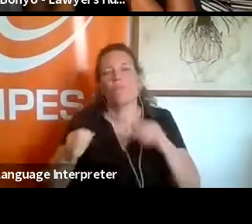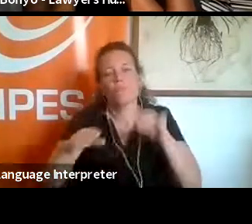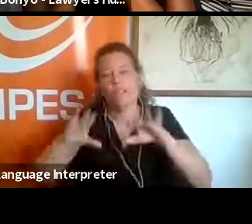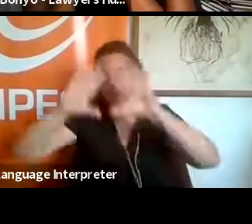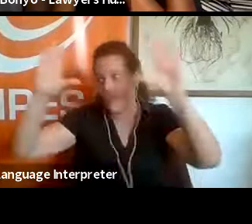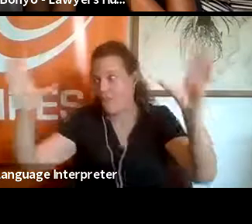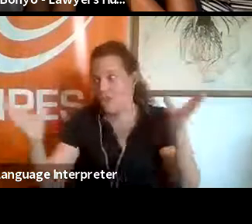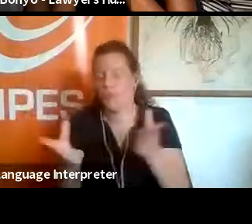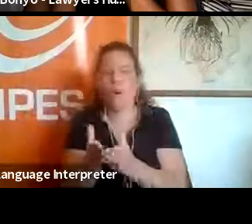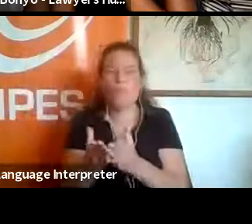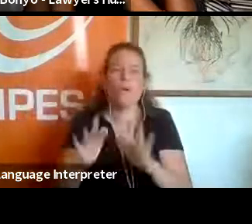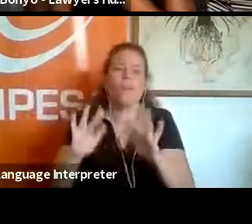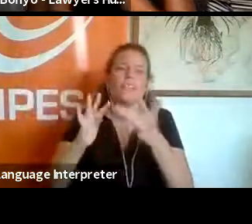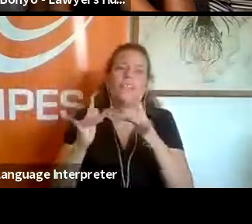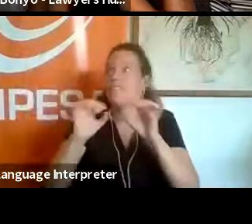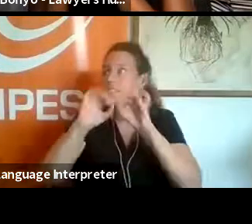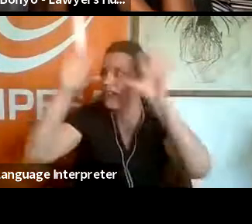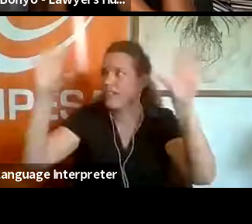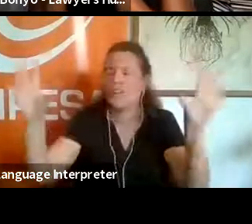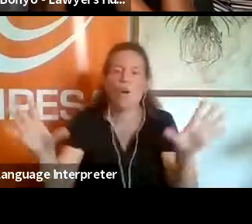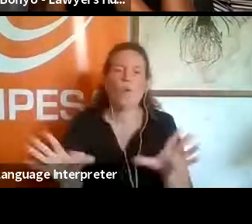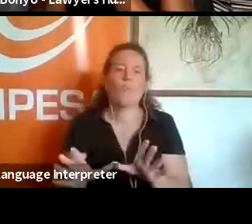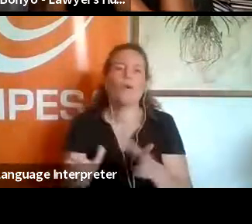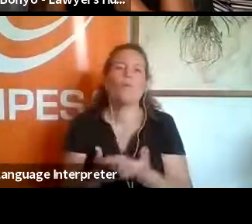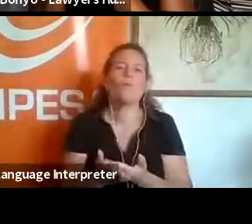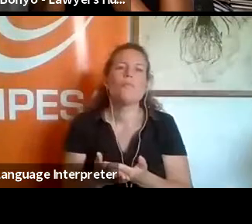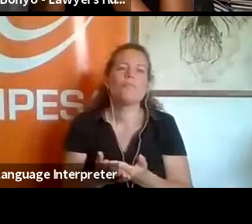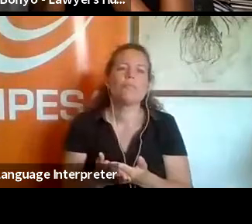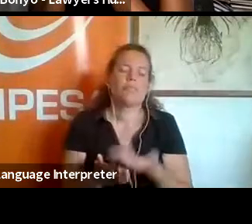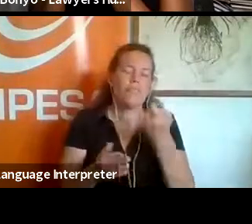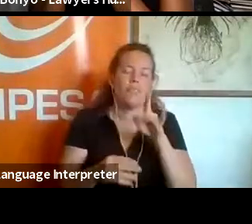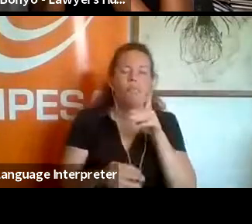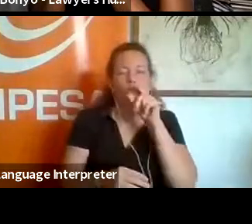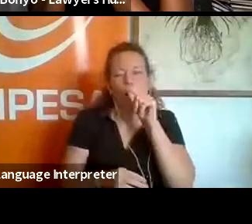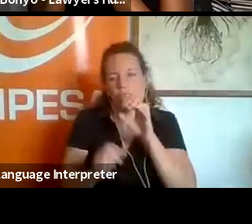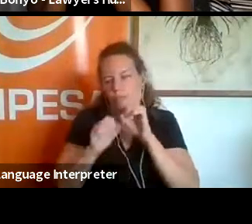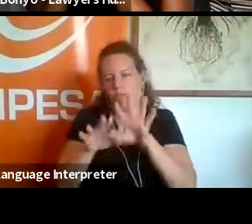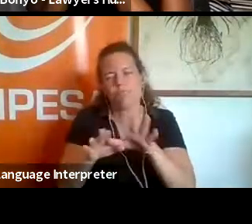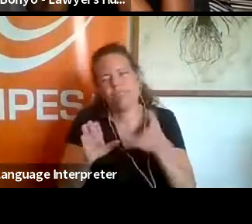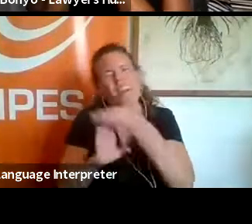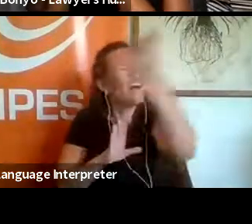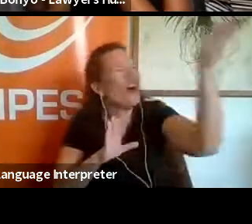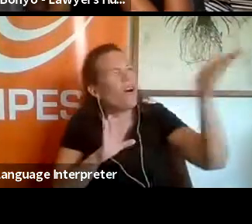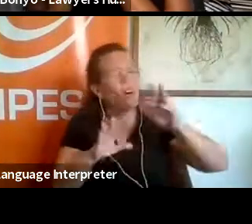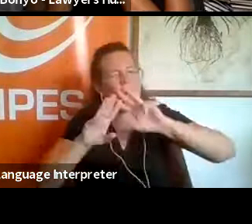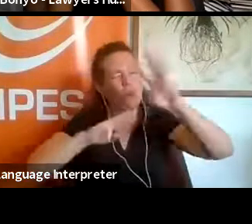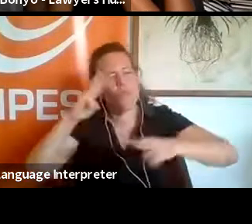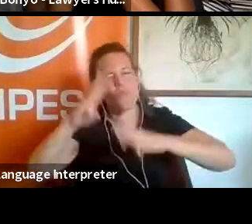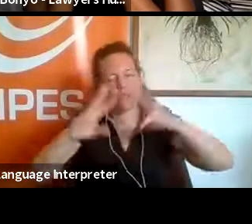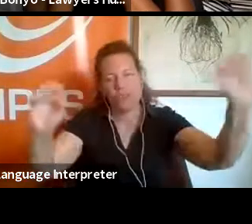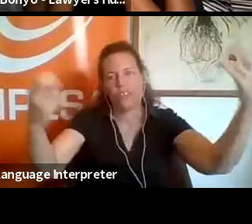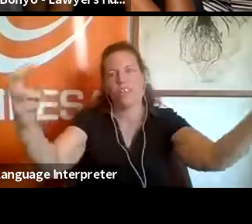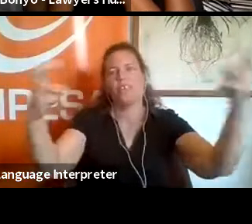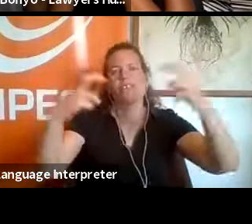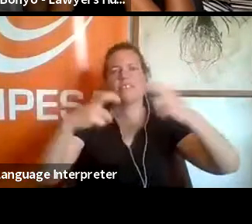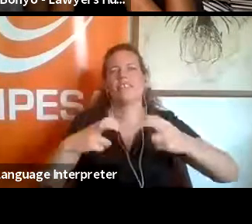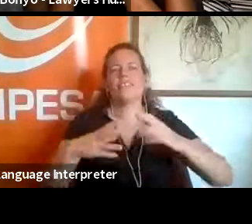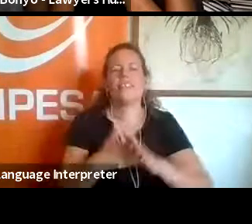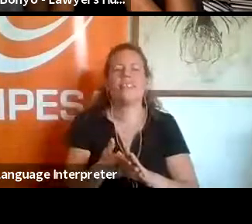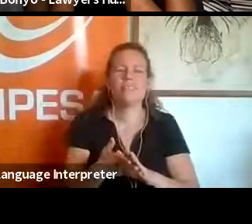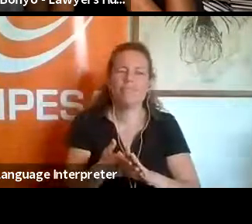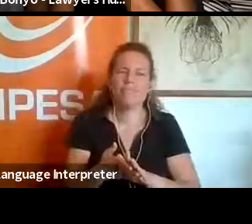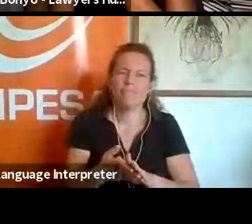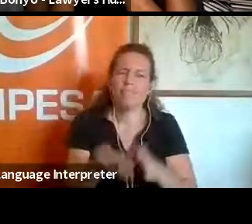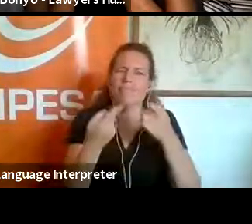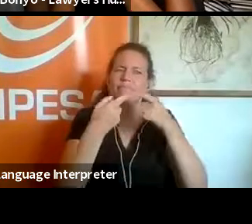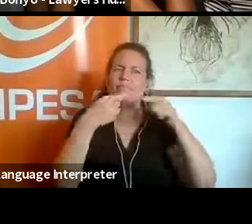nature of the internet is global. When I post something on Twitter now, everyone across the world could say it, compared to what happens for